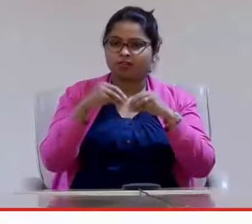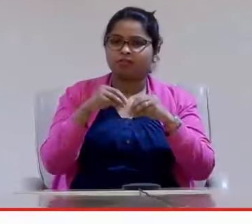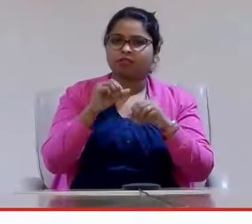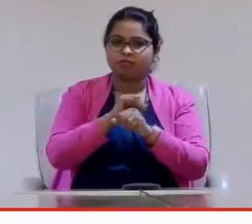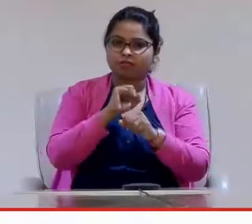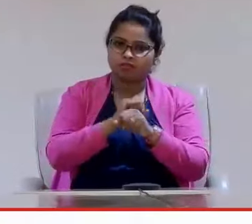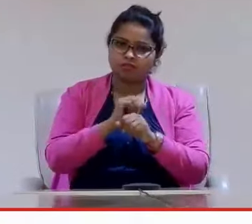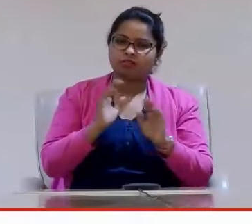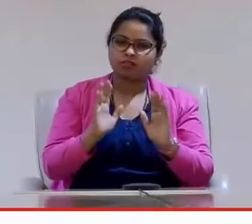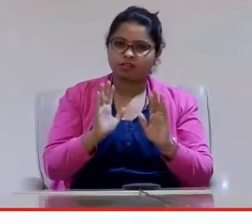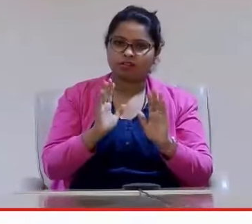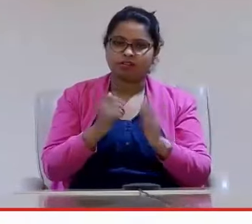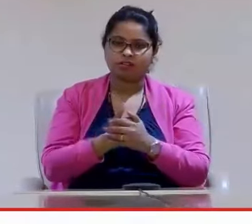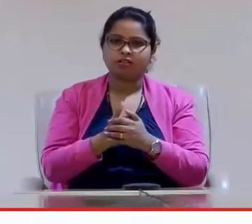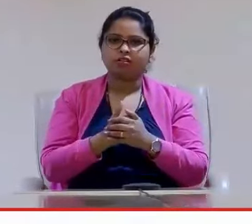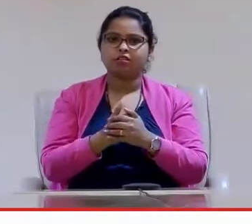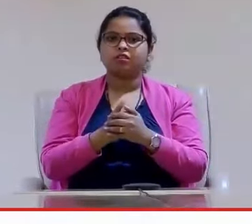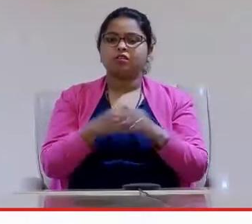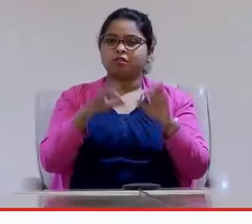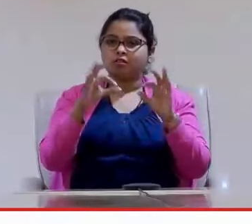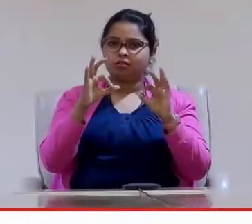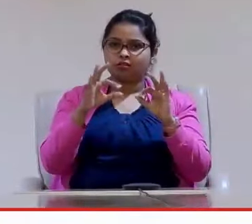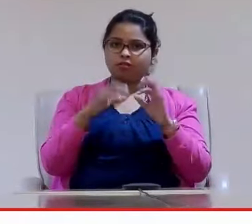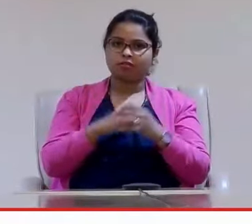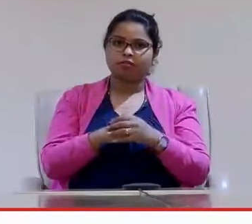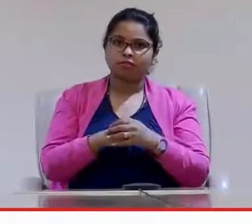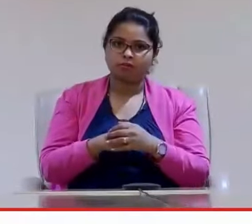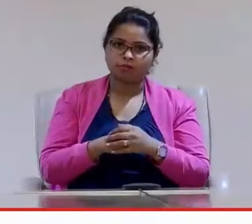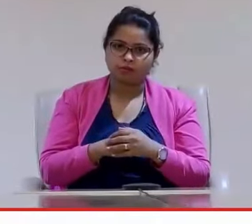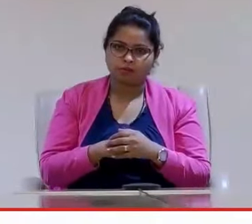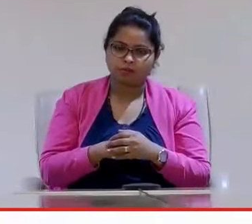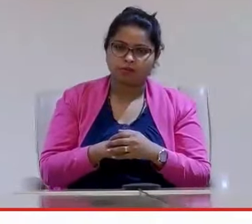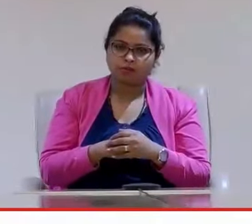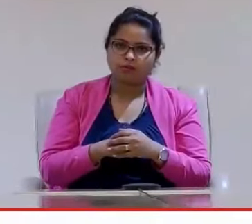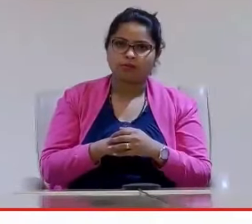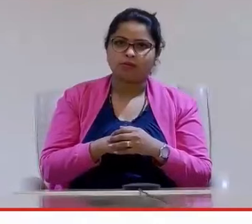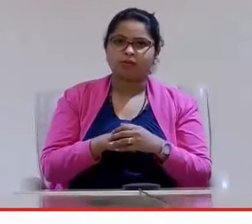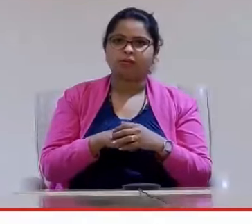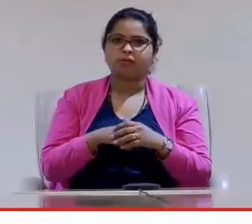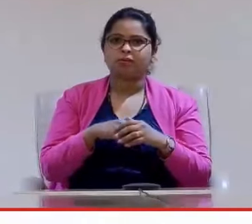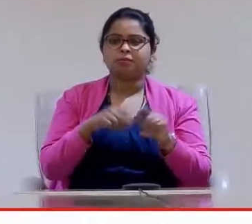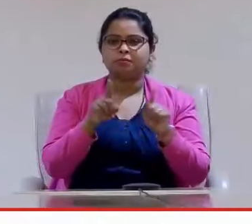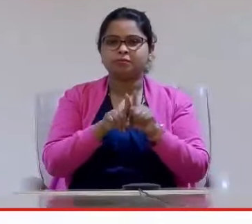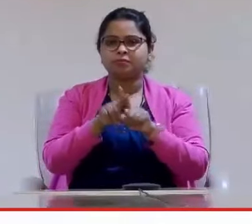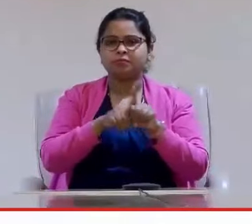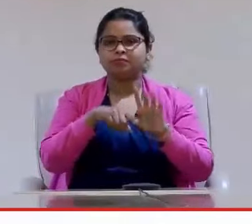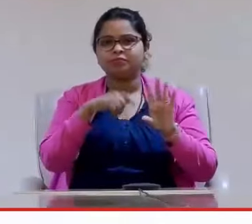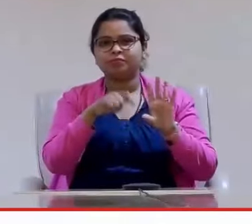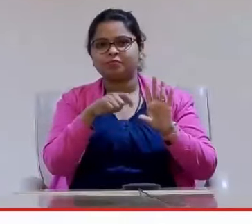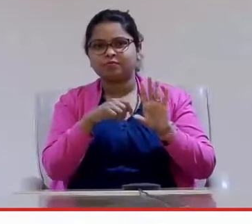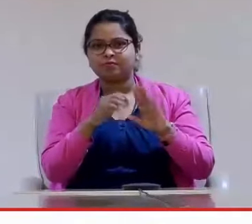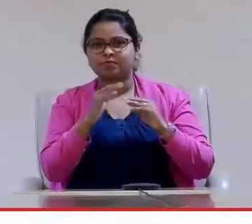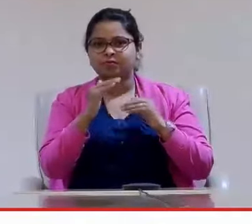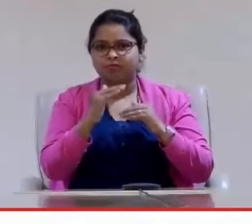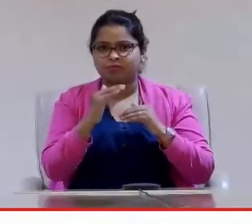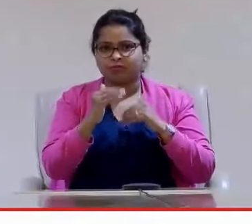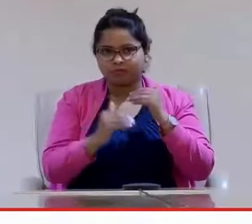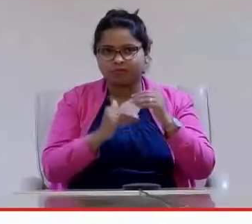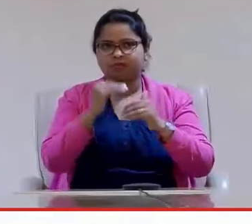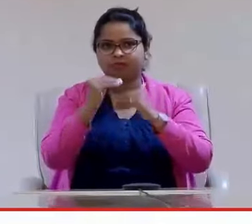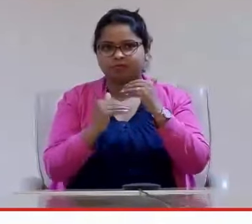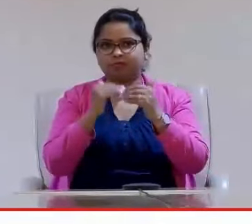worked worked brilliantly in my case, this concept of picture abhi baki hai. And I have come a long